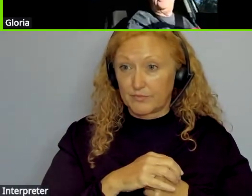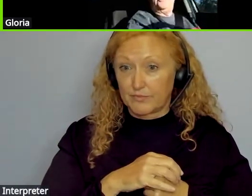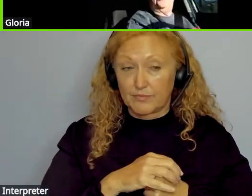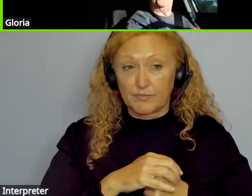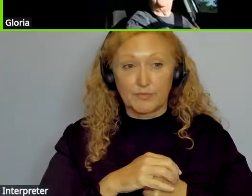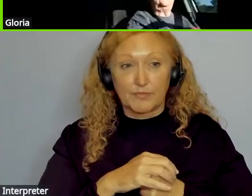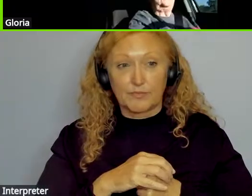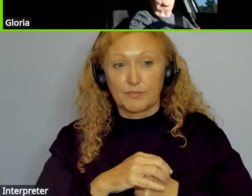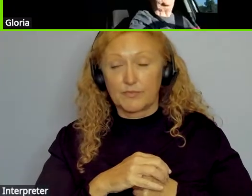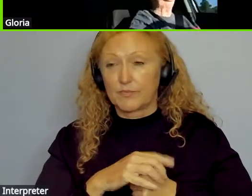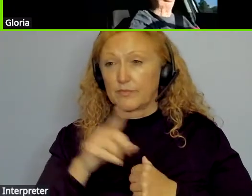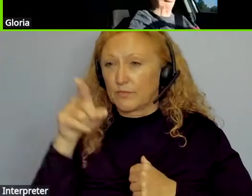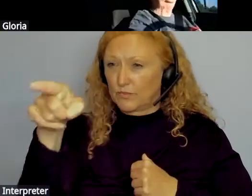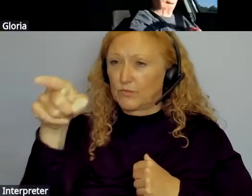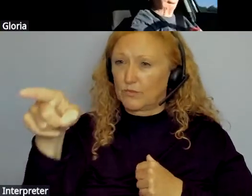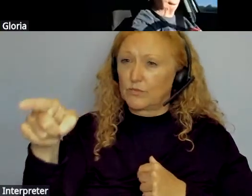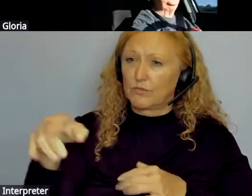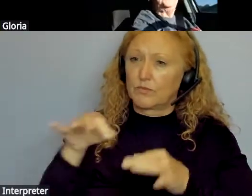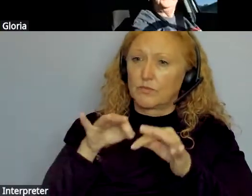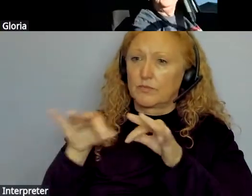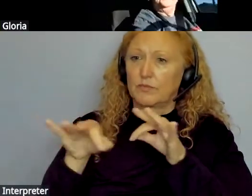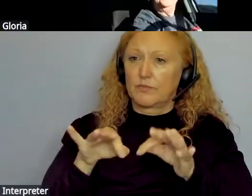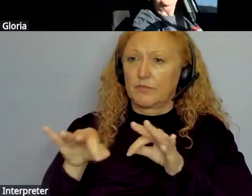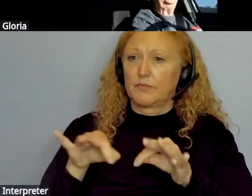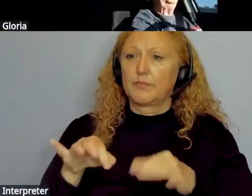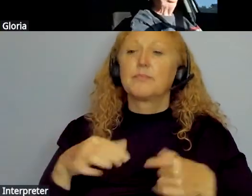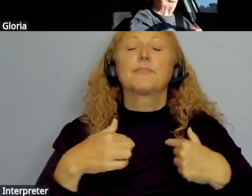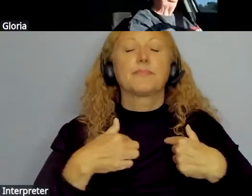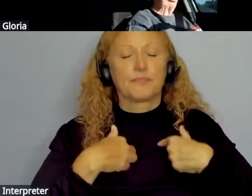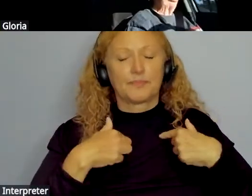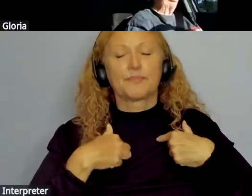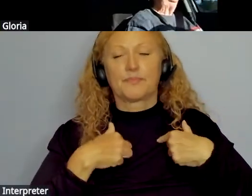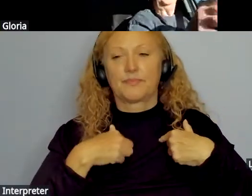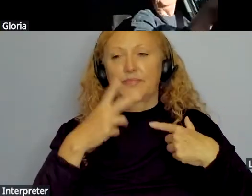You tell her. Let me see if I can do this. Okay.